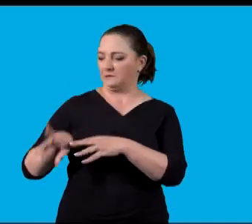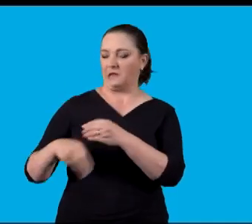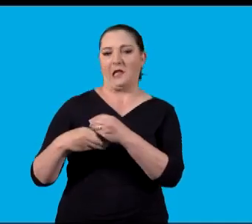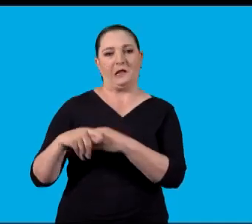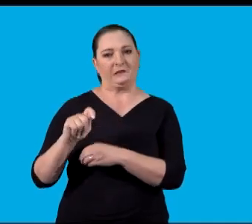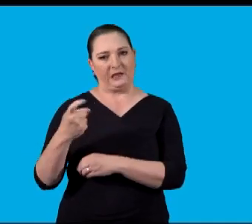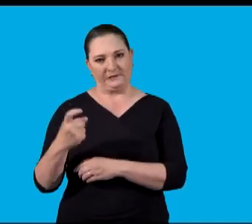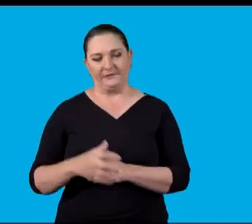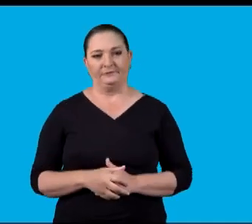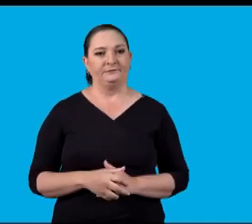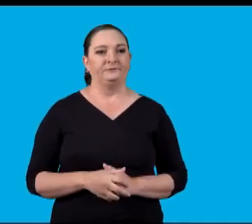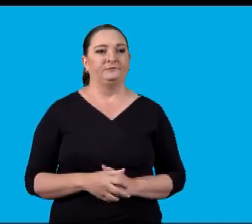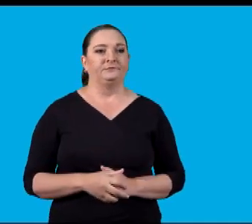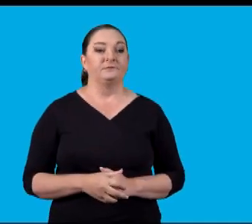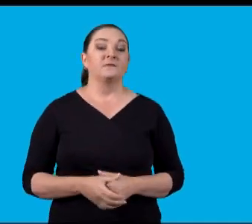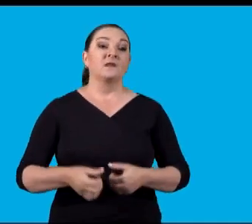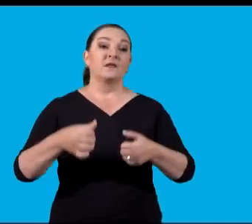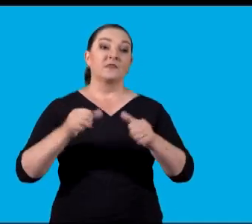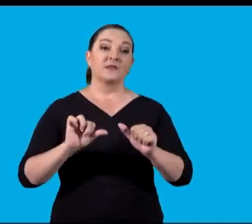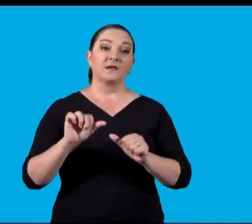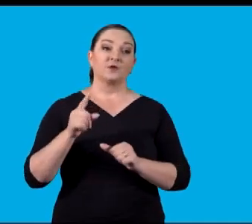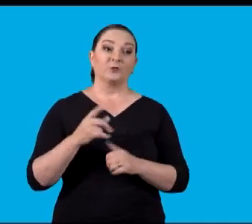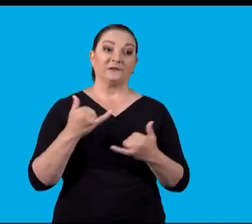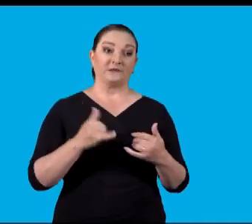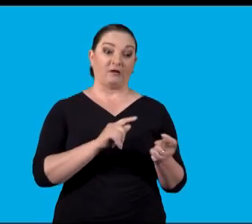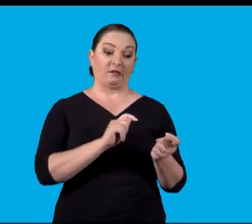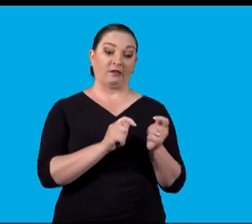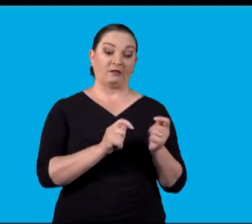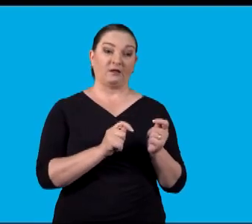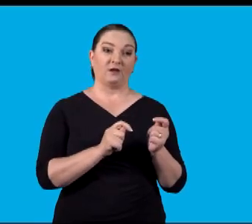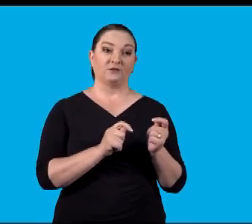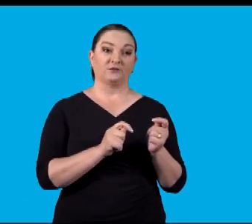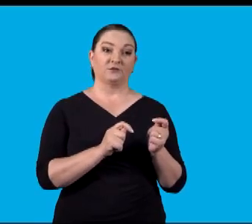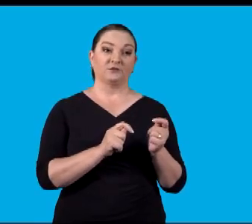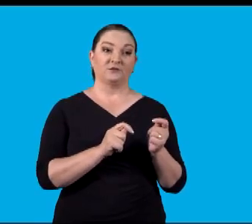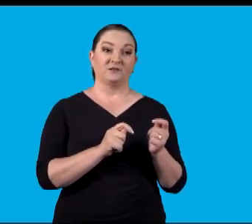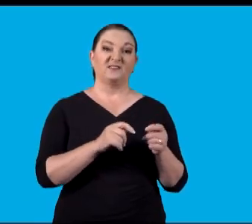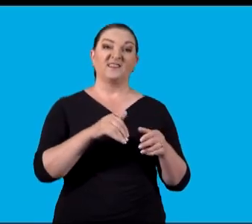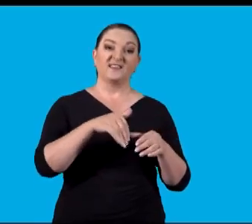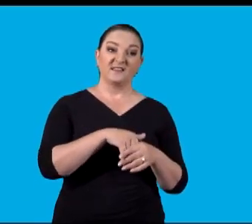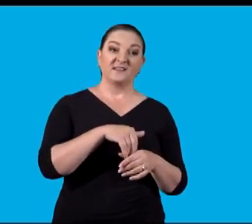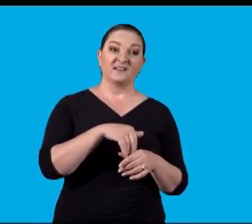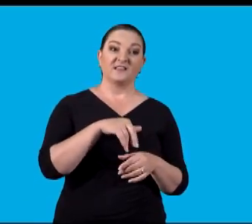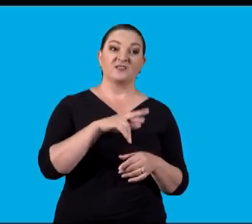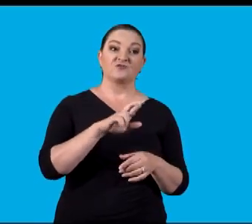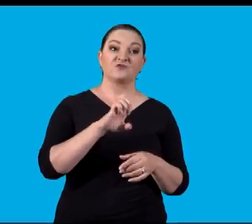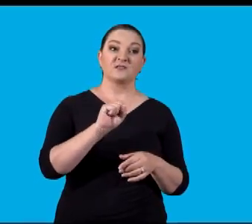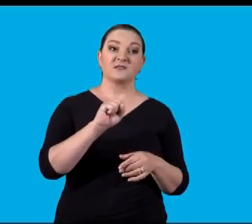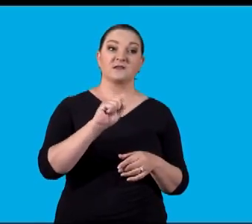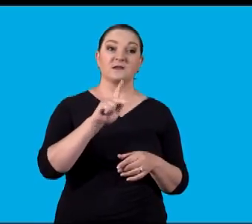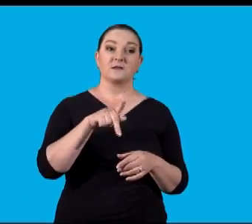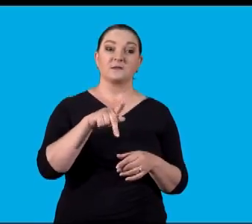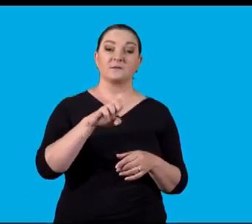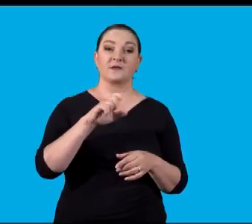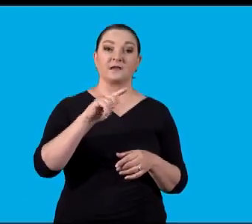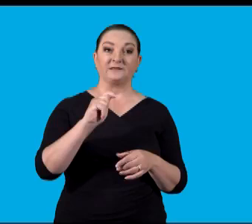that income tax amount back. And then we have adjustments in respect of. The first one is interest expense.